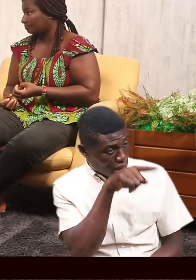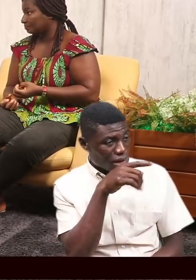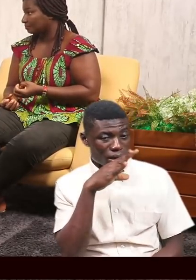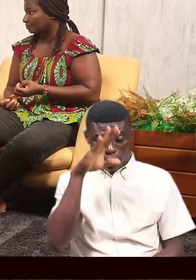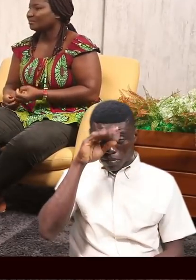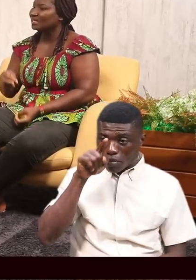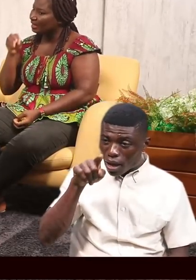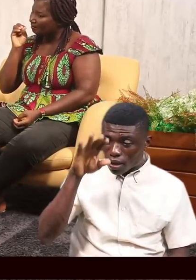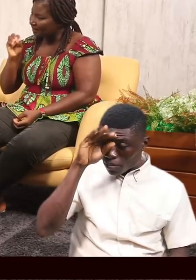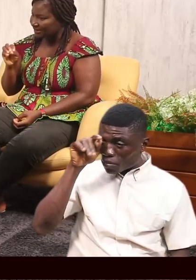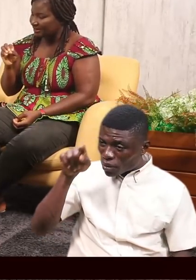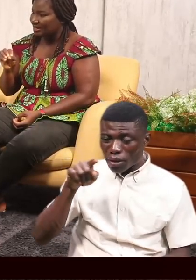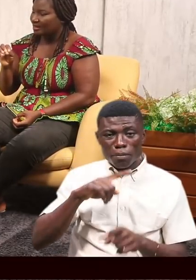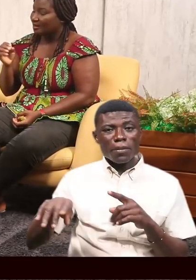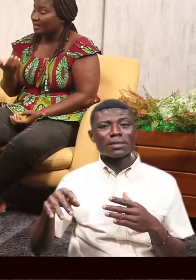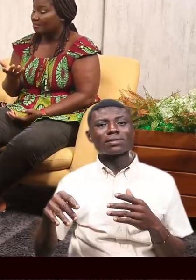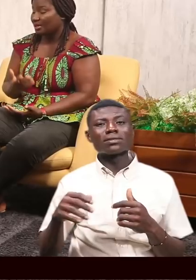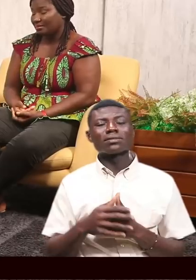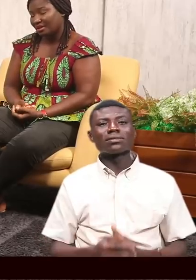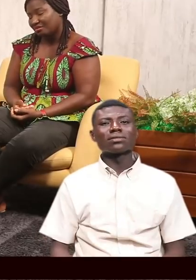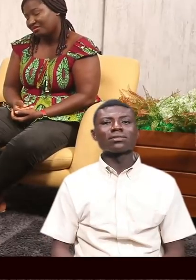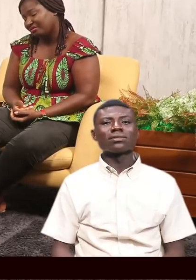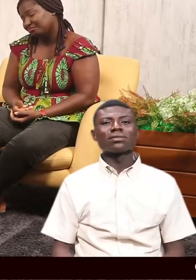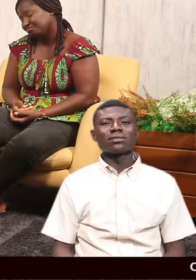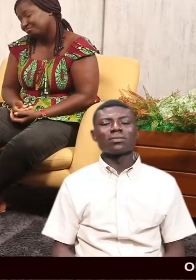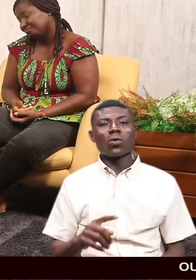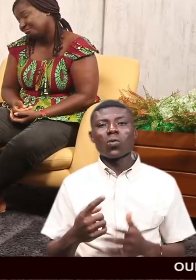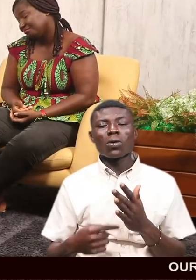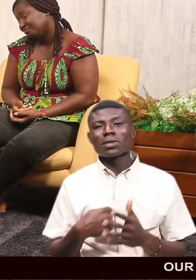him. But